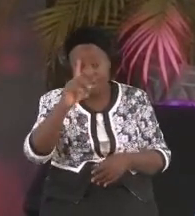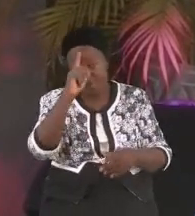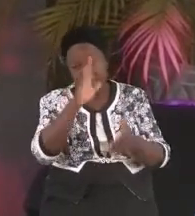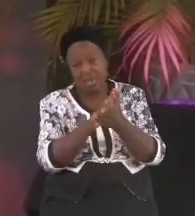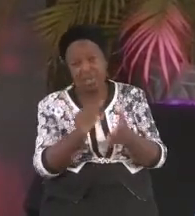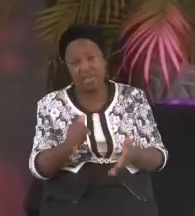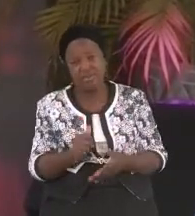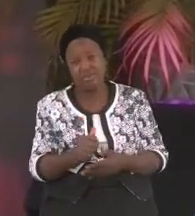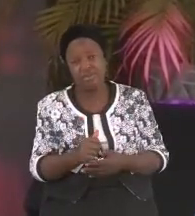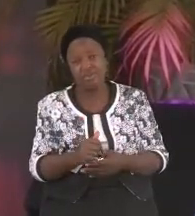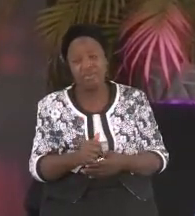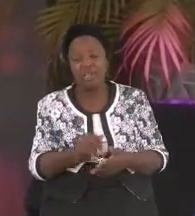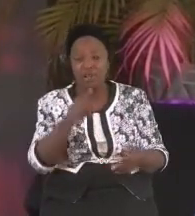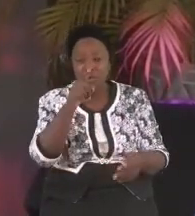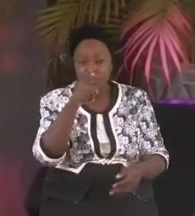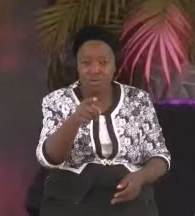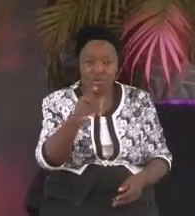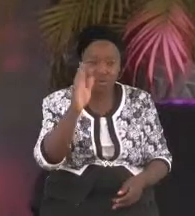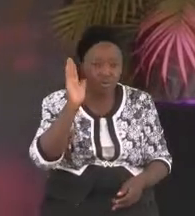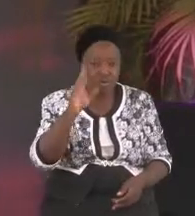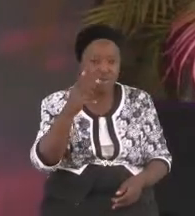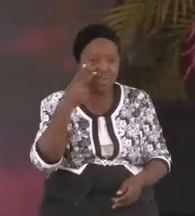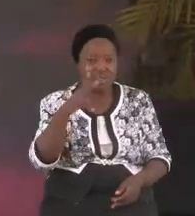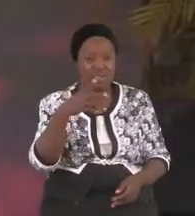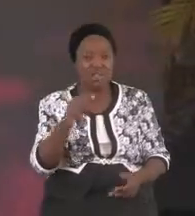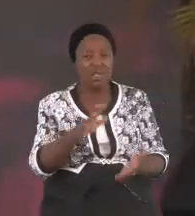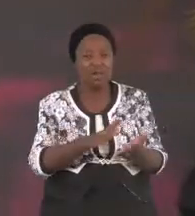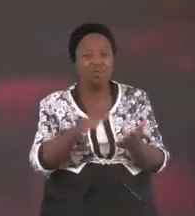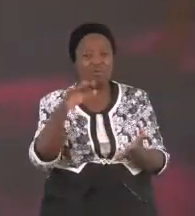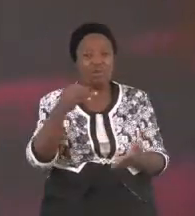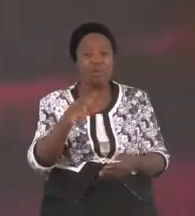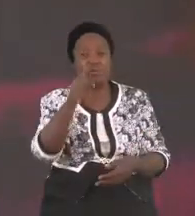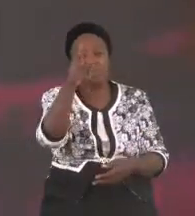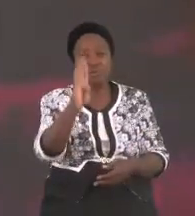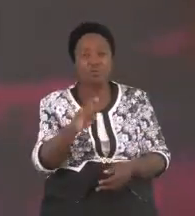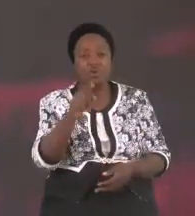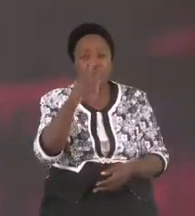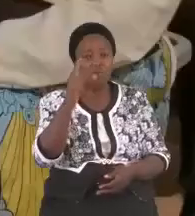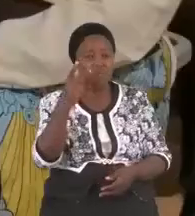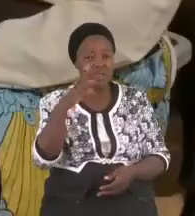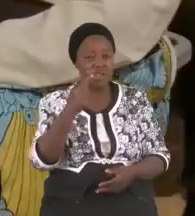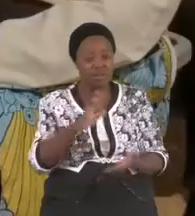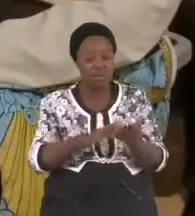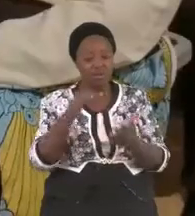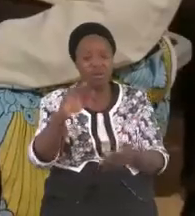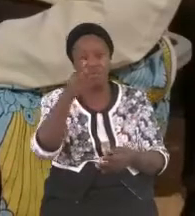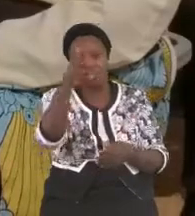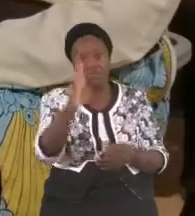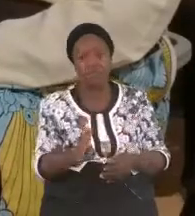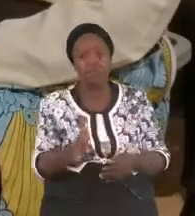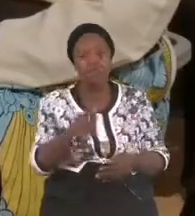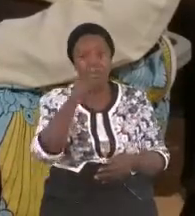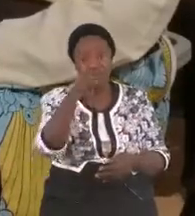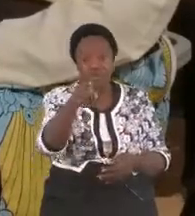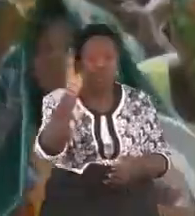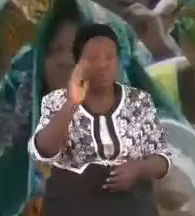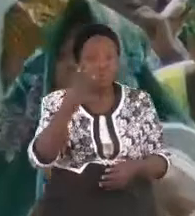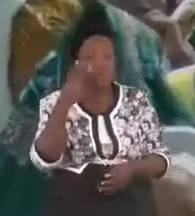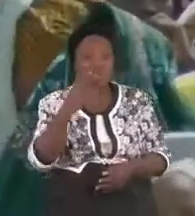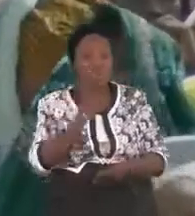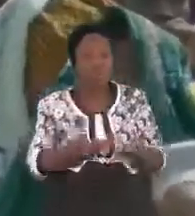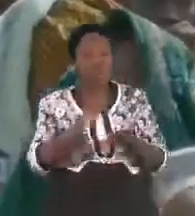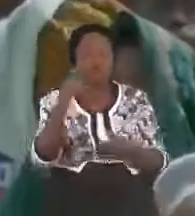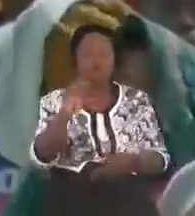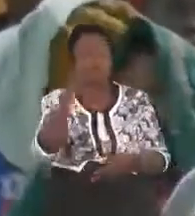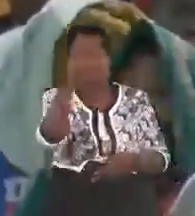thou shalt see the glory of God. You see the glory of God. I said, you see the glory of God. And then in